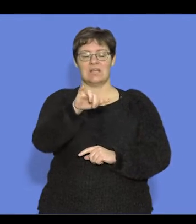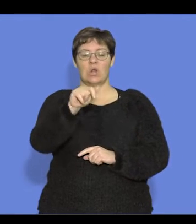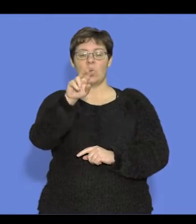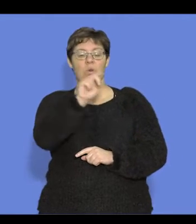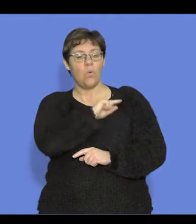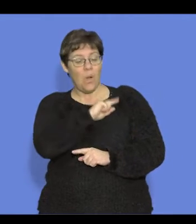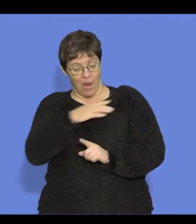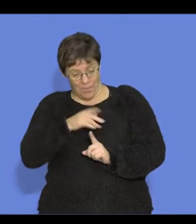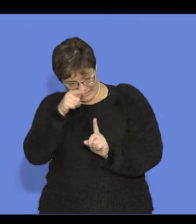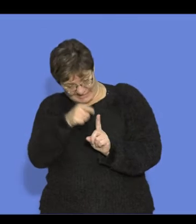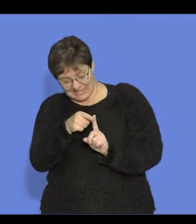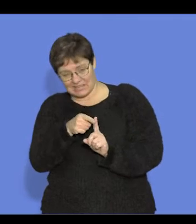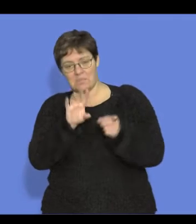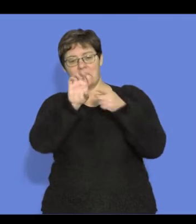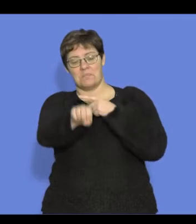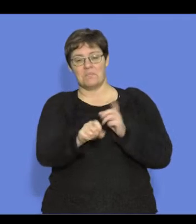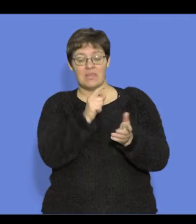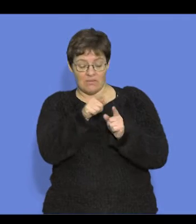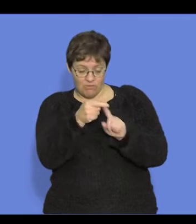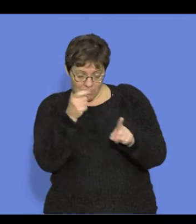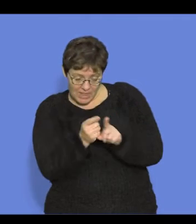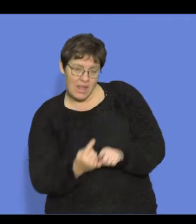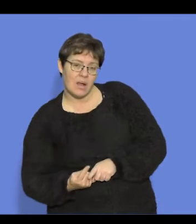being transported upwards.